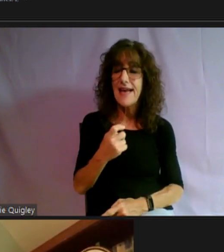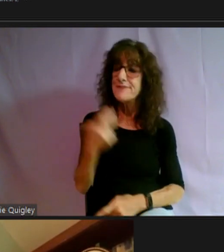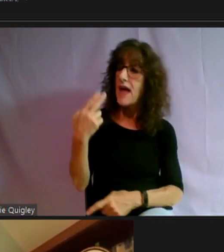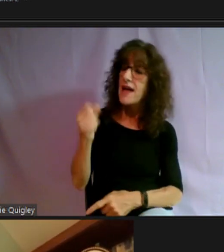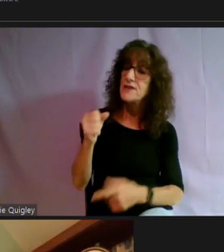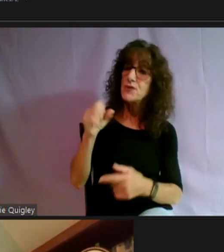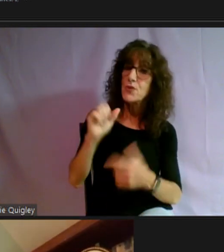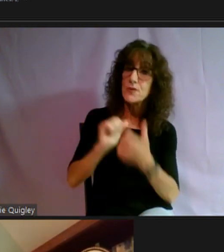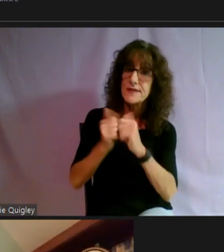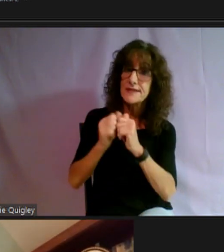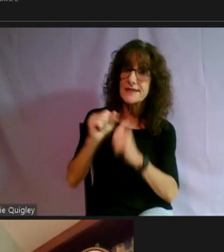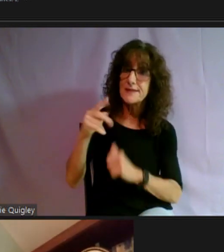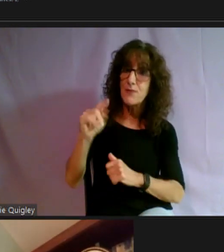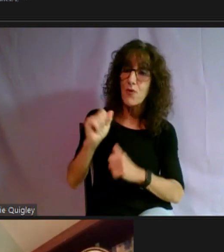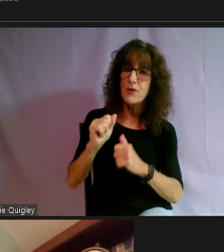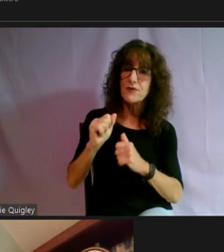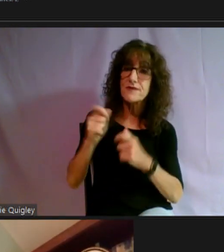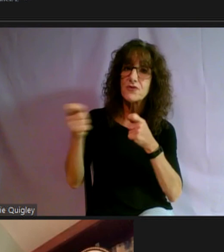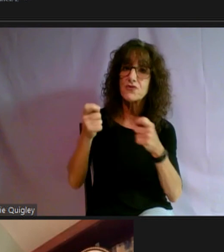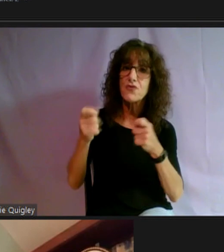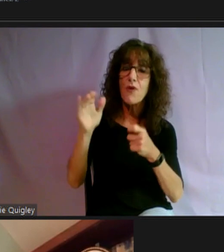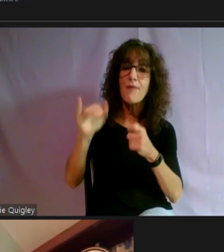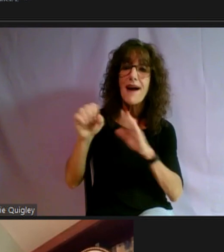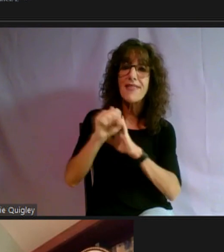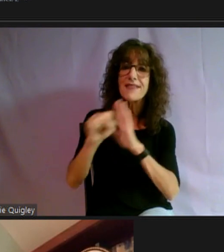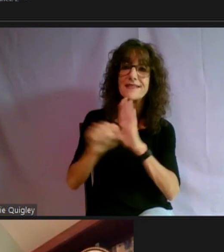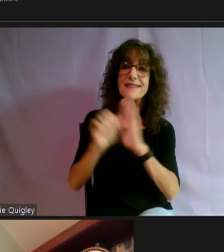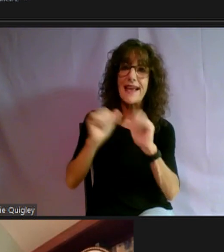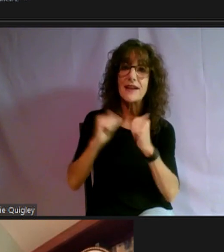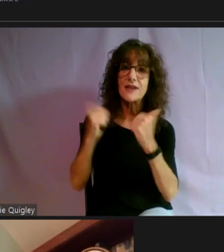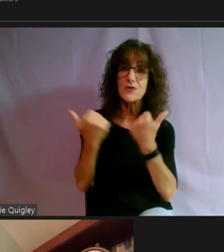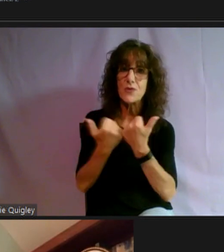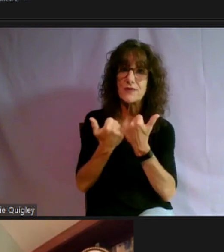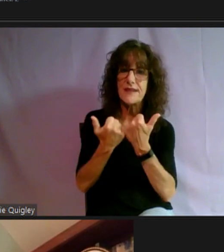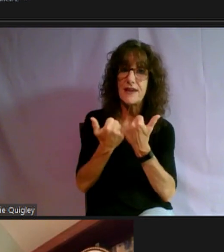are actually controlled by the state association.